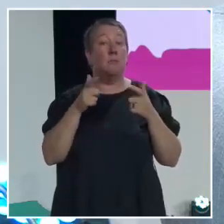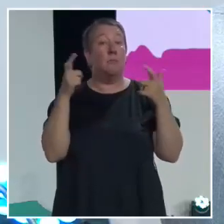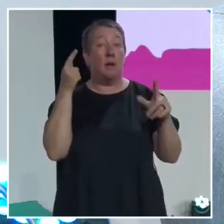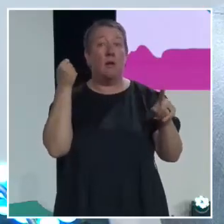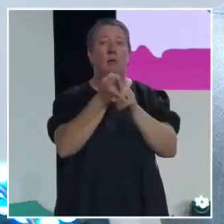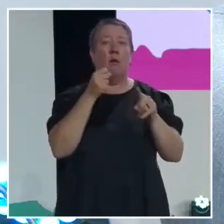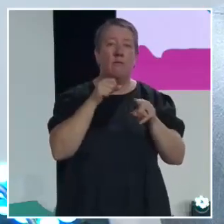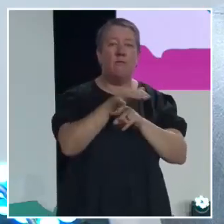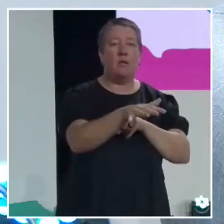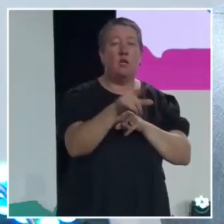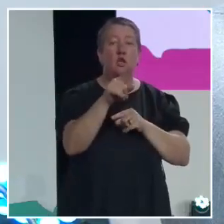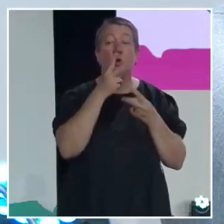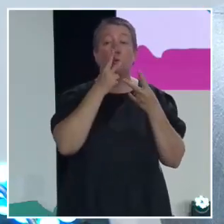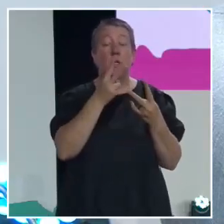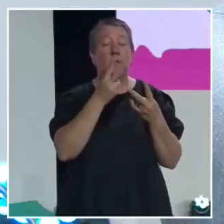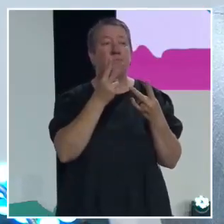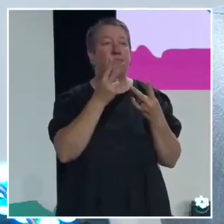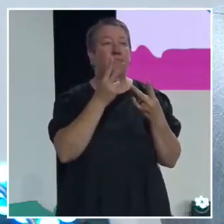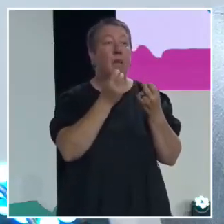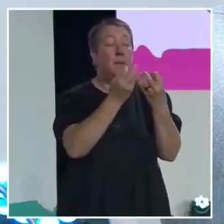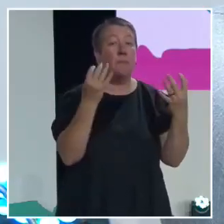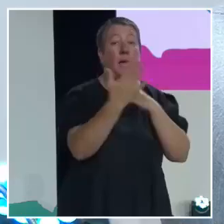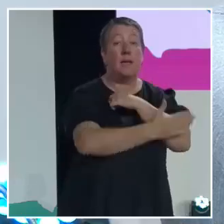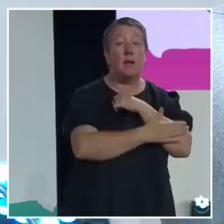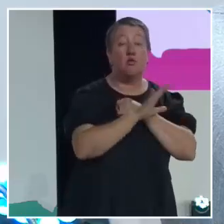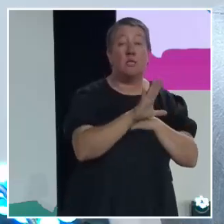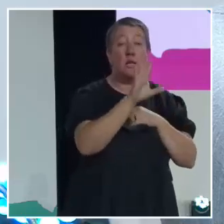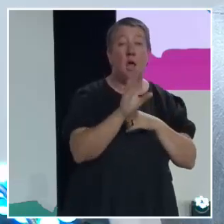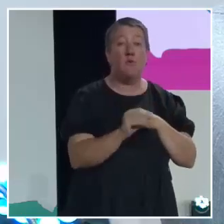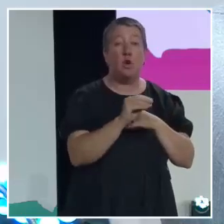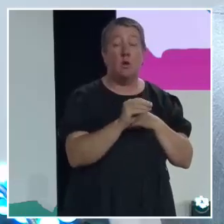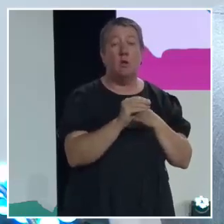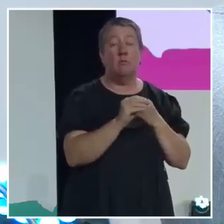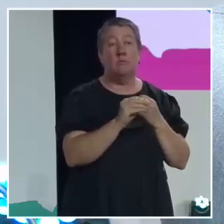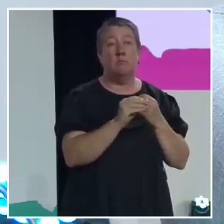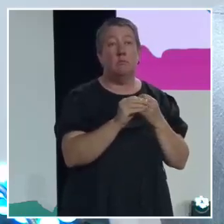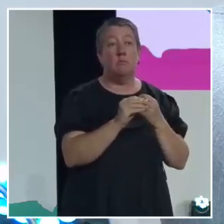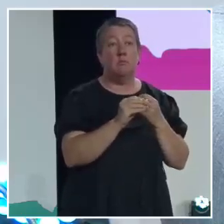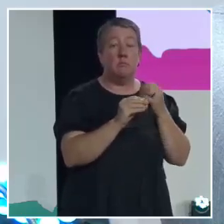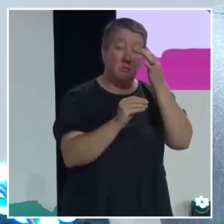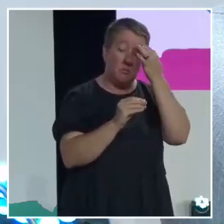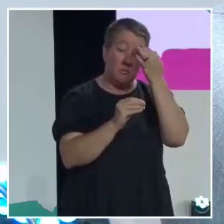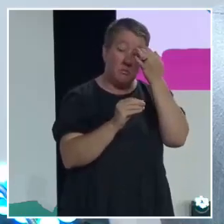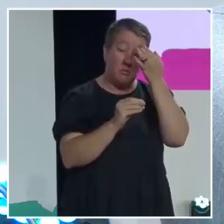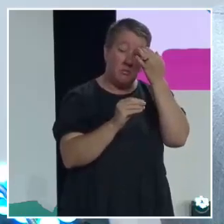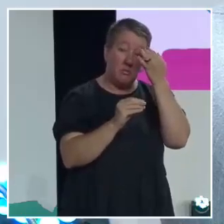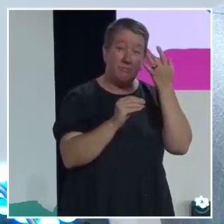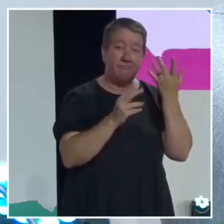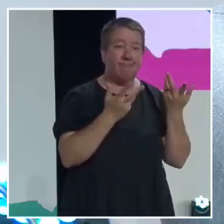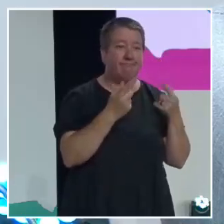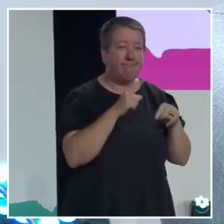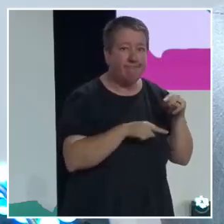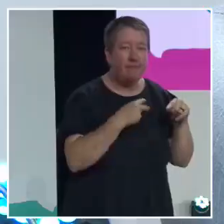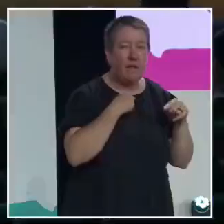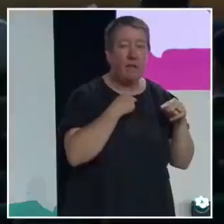you see a handful of countries in Africa, only a handful have investment-grade credit. And most countries